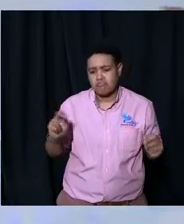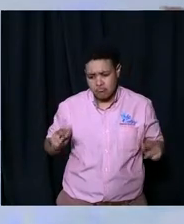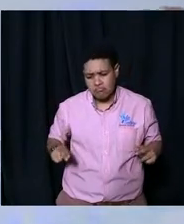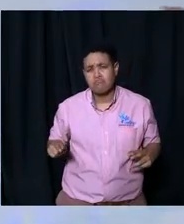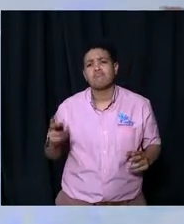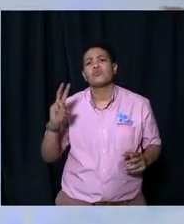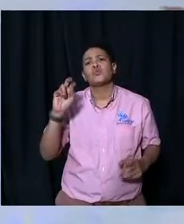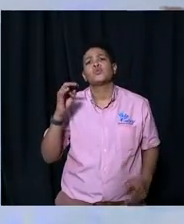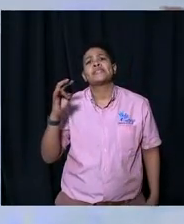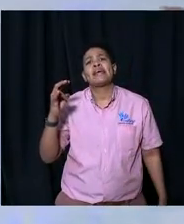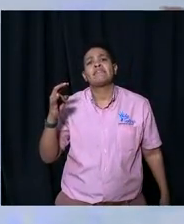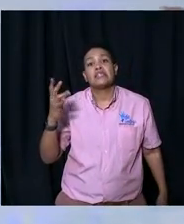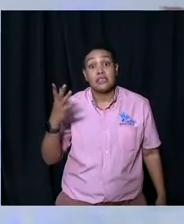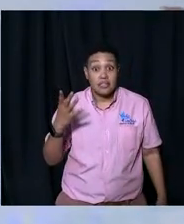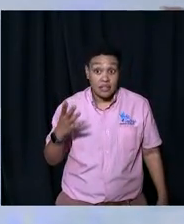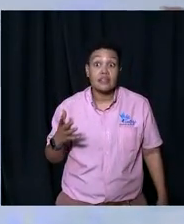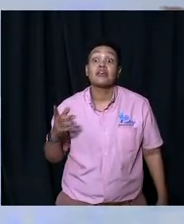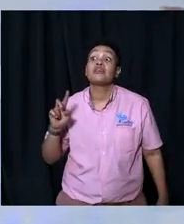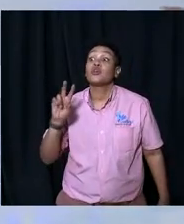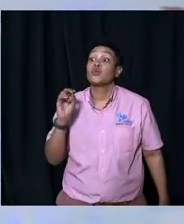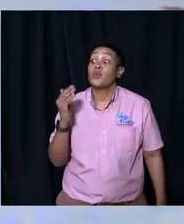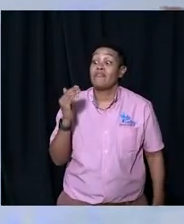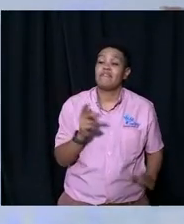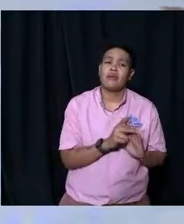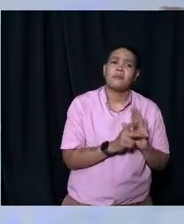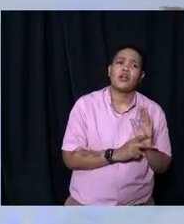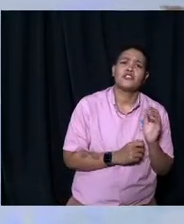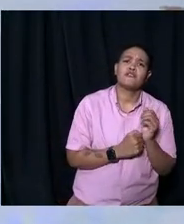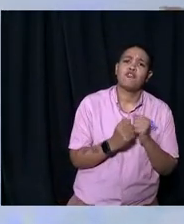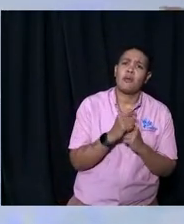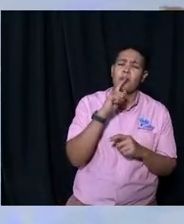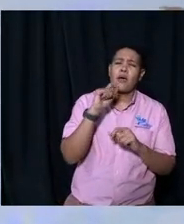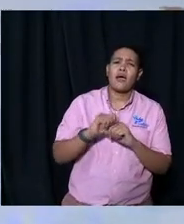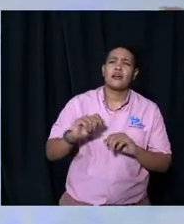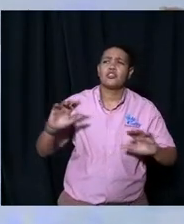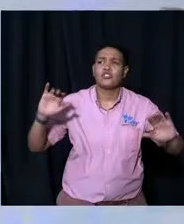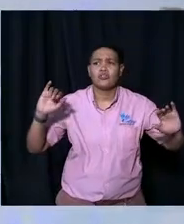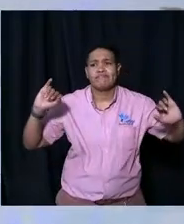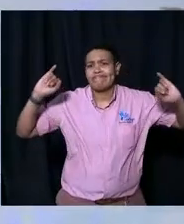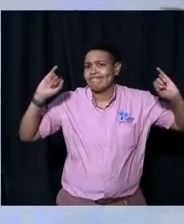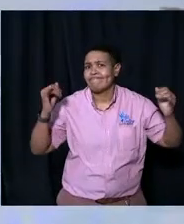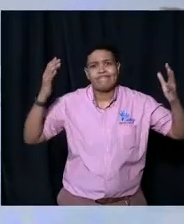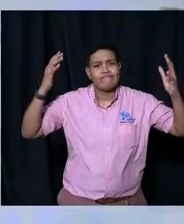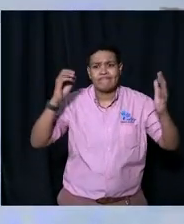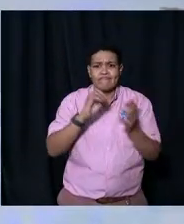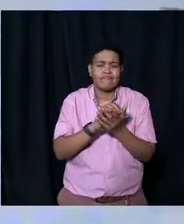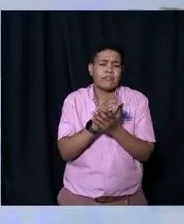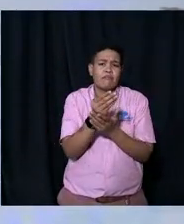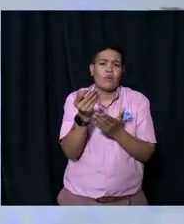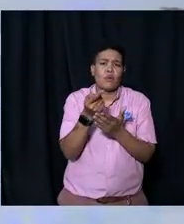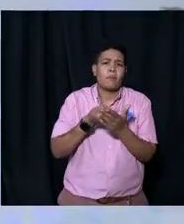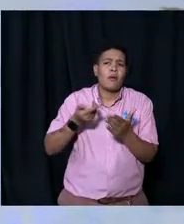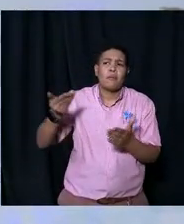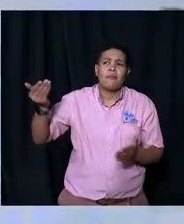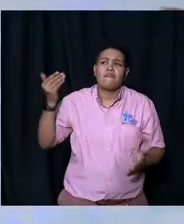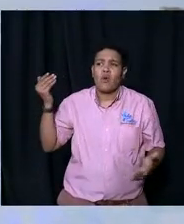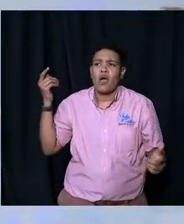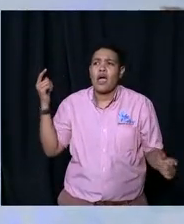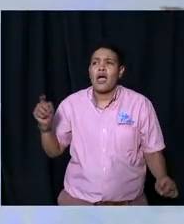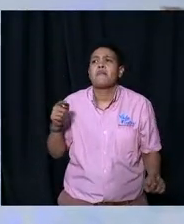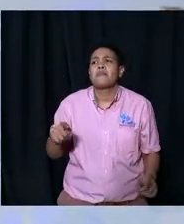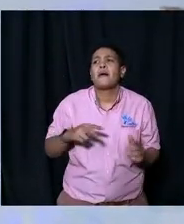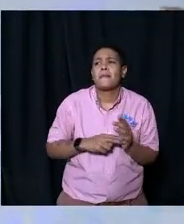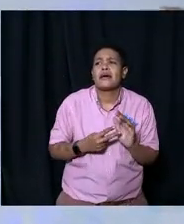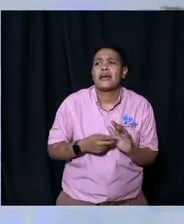2017. And this, the 2015 policy framework actually just tabled a few months before that. Now,